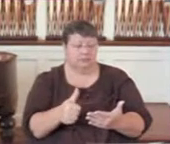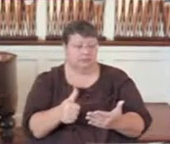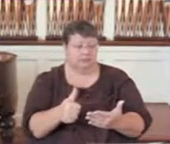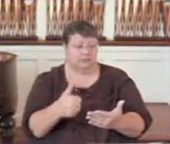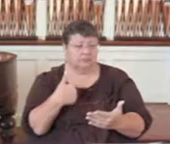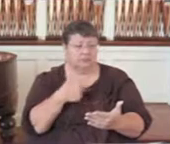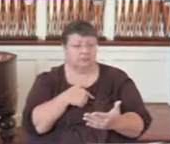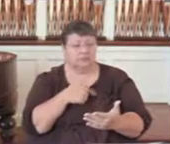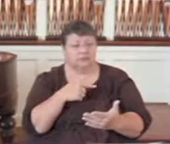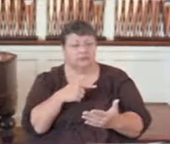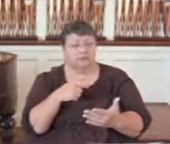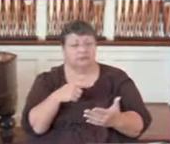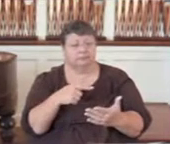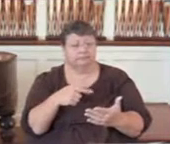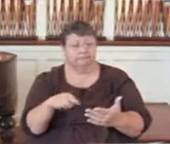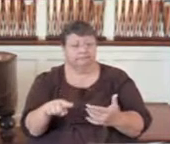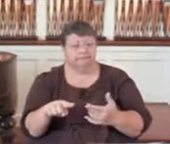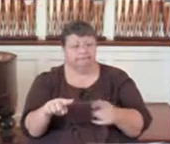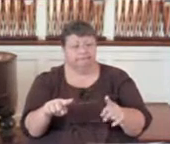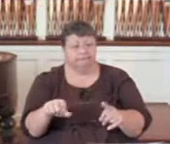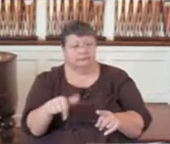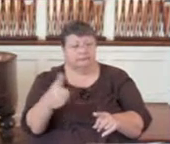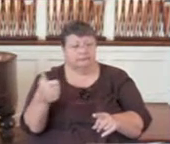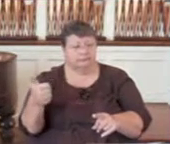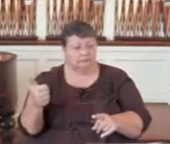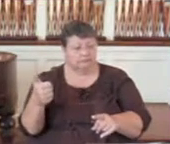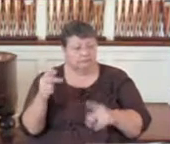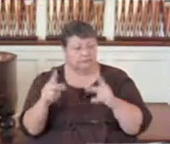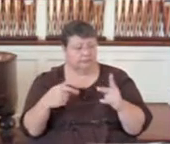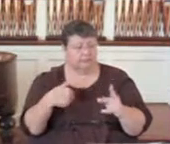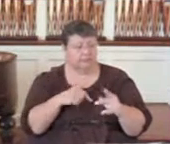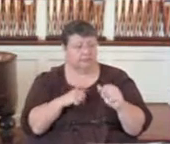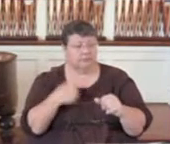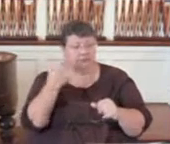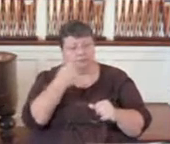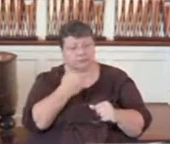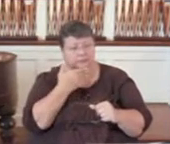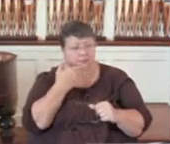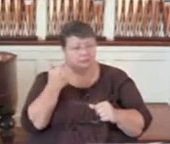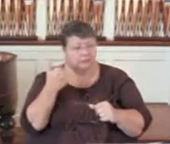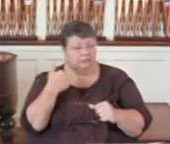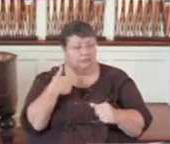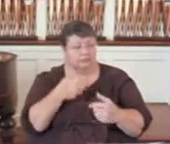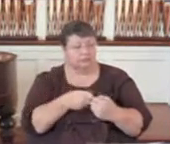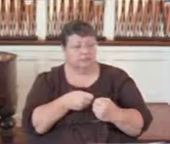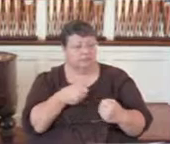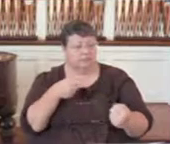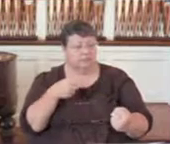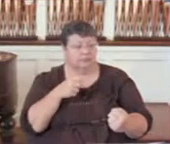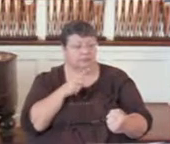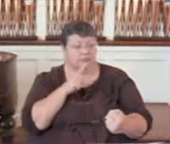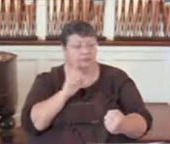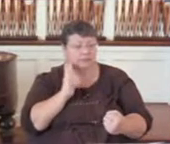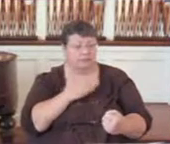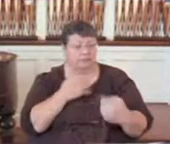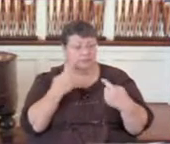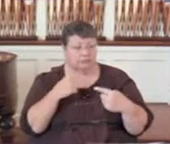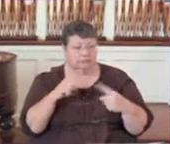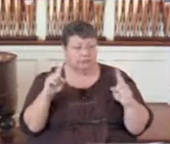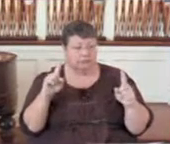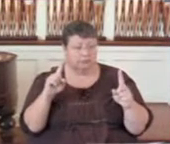not. We put other people down so that we can look better. We stretch the truth of